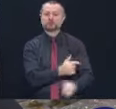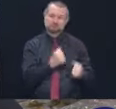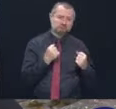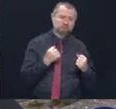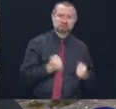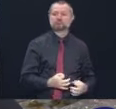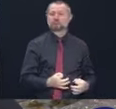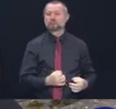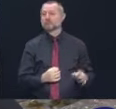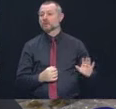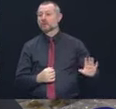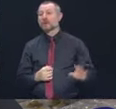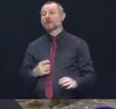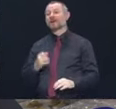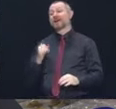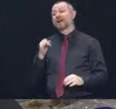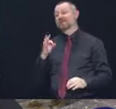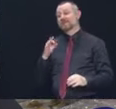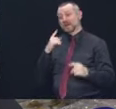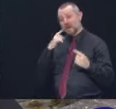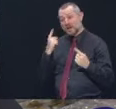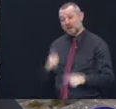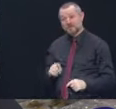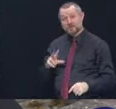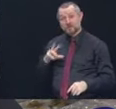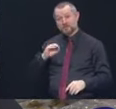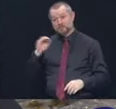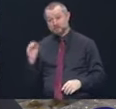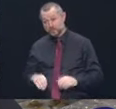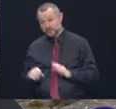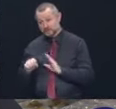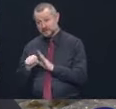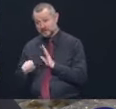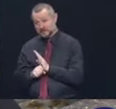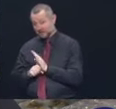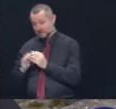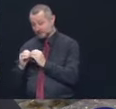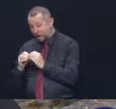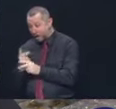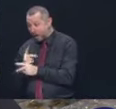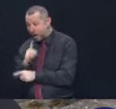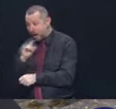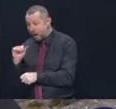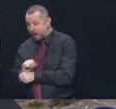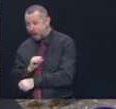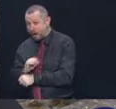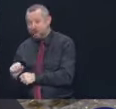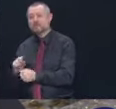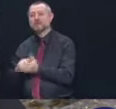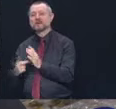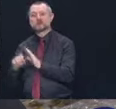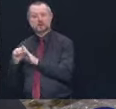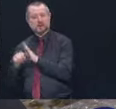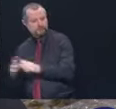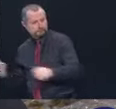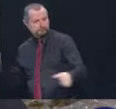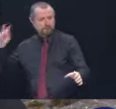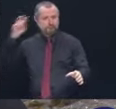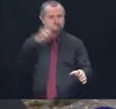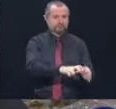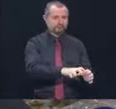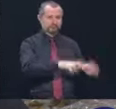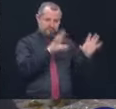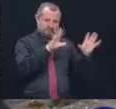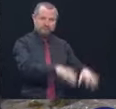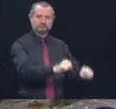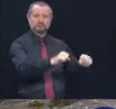3 on the state scale, then the state law kicks in. Right now it's up to him.